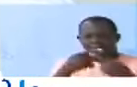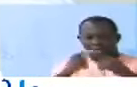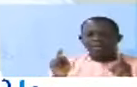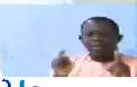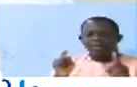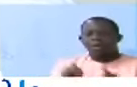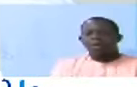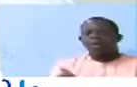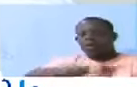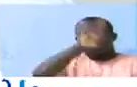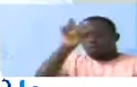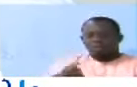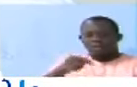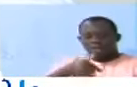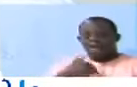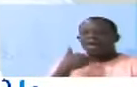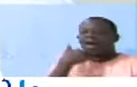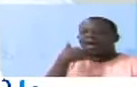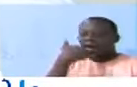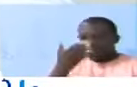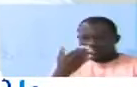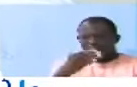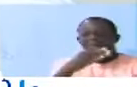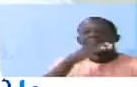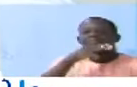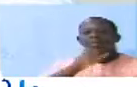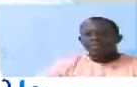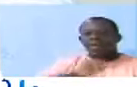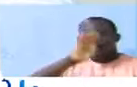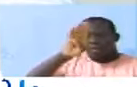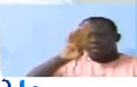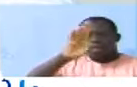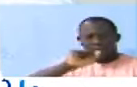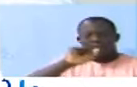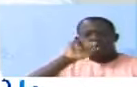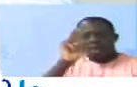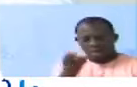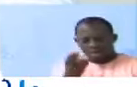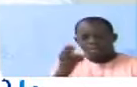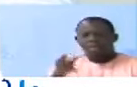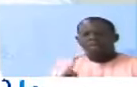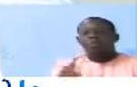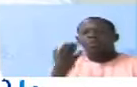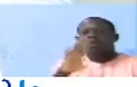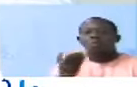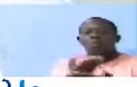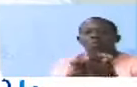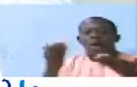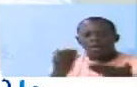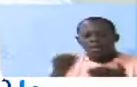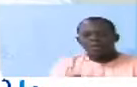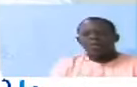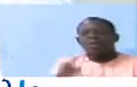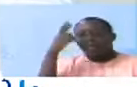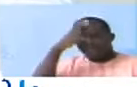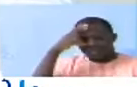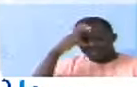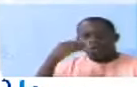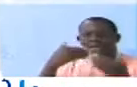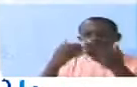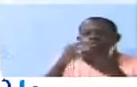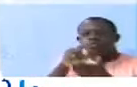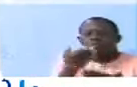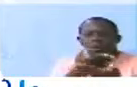The question I asked Mr. Bah is whether they told you the reasons why you were detained at the station.